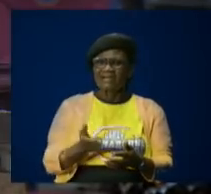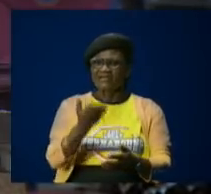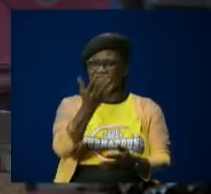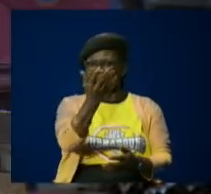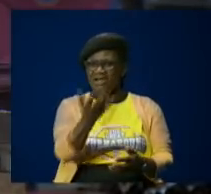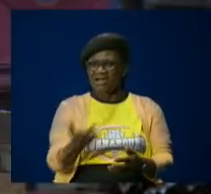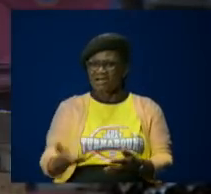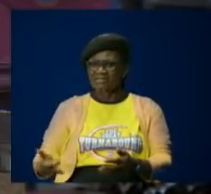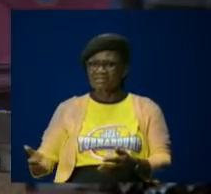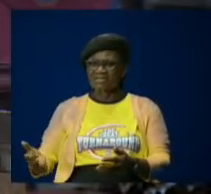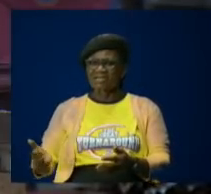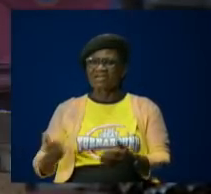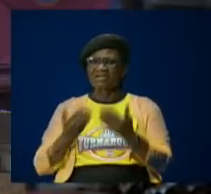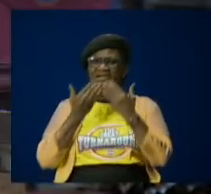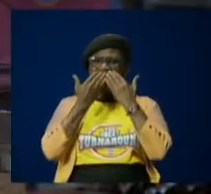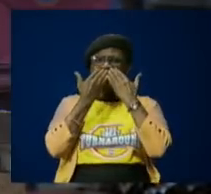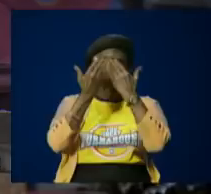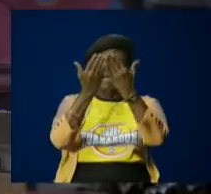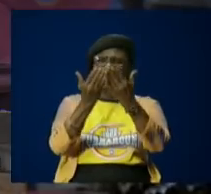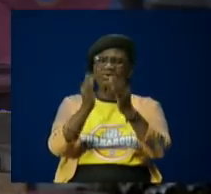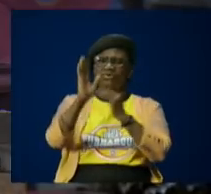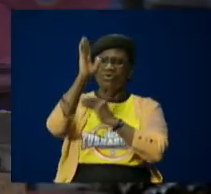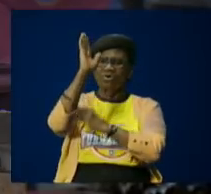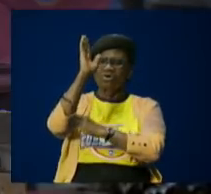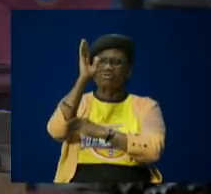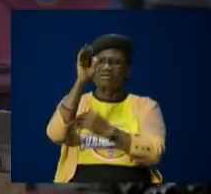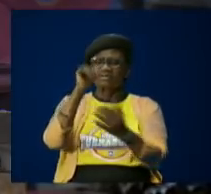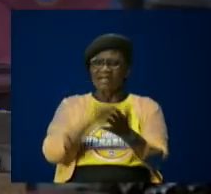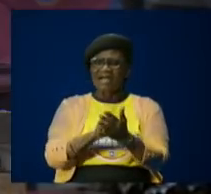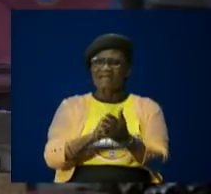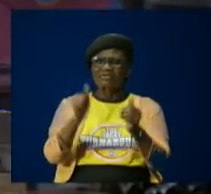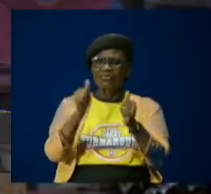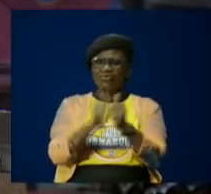Thank God that with Jesus in your boat,